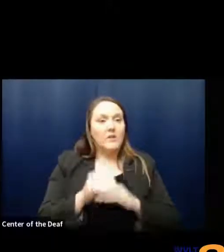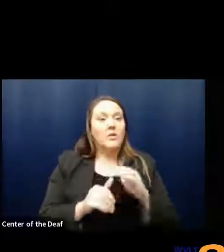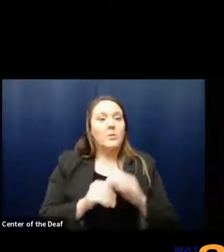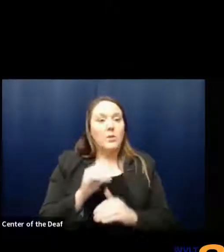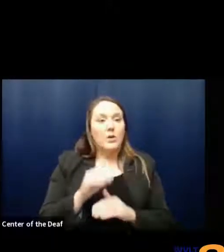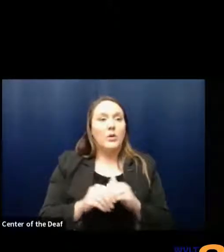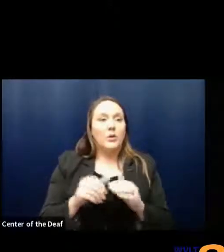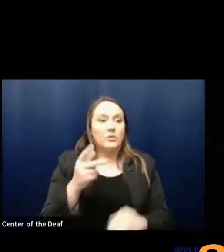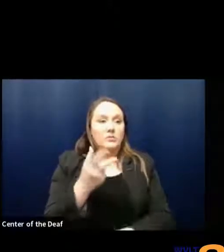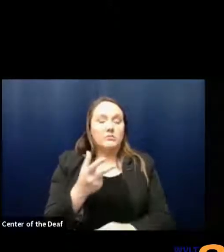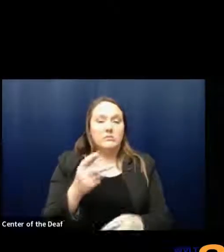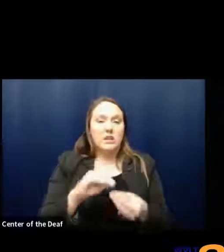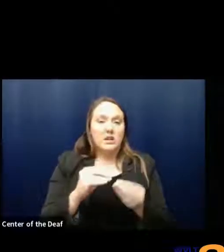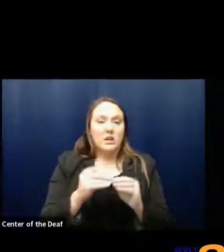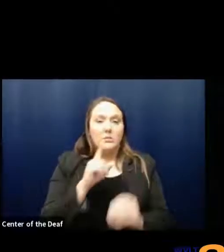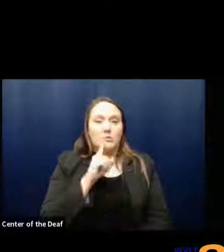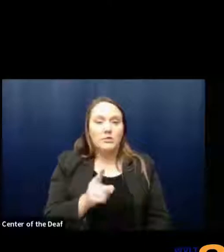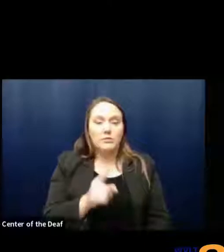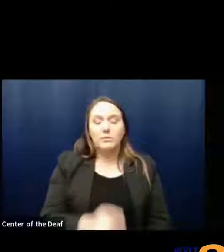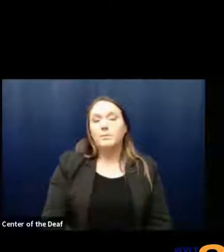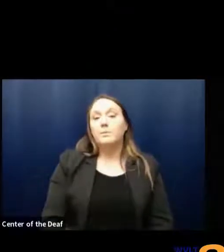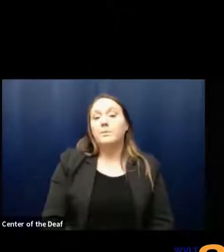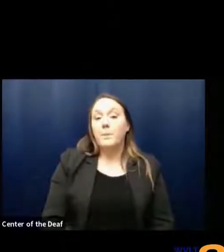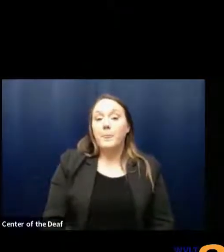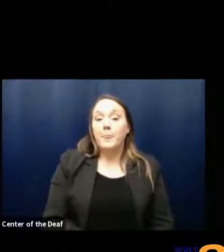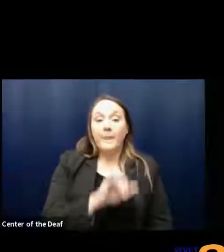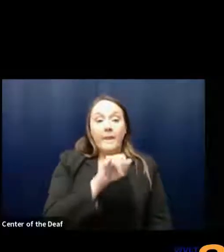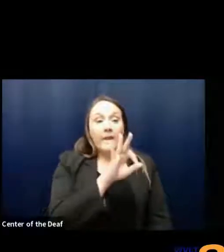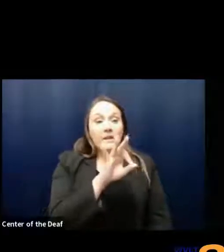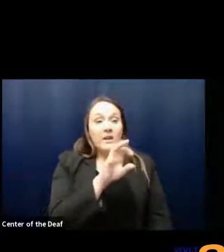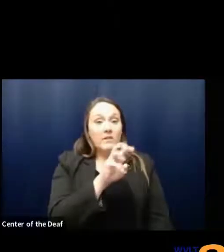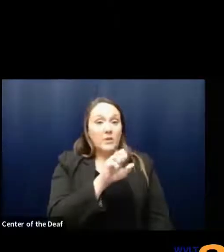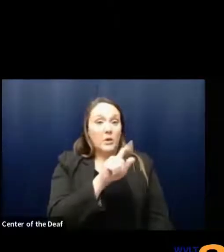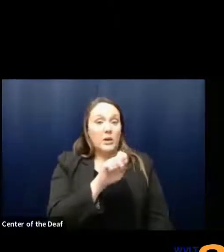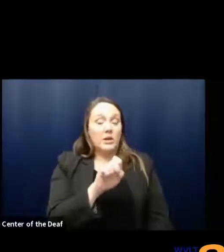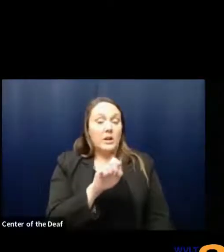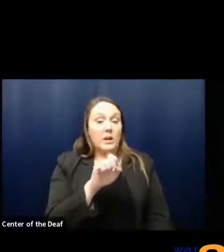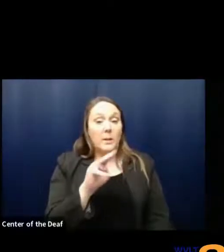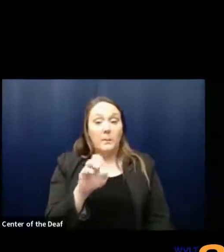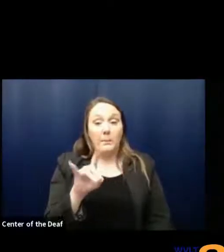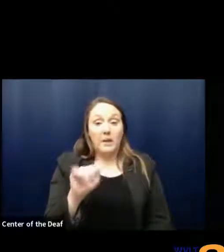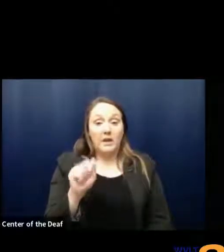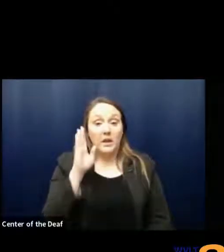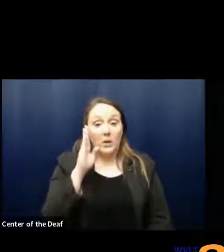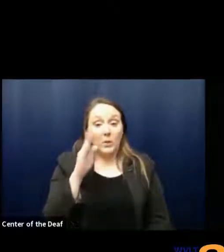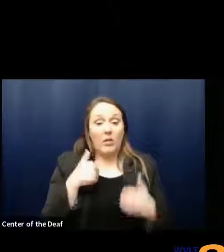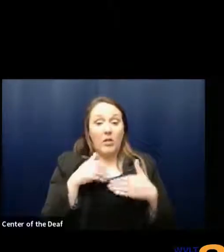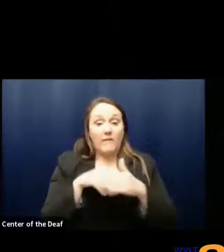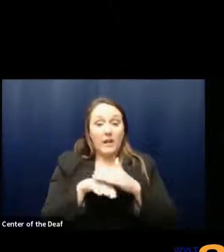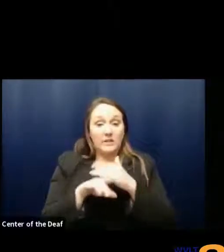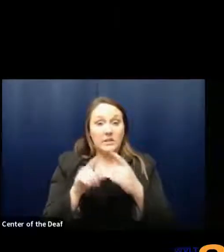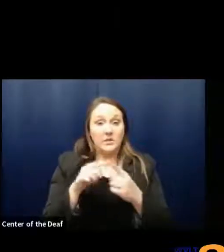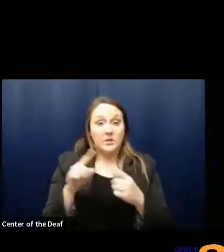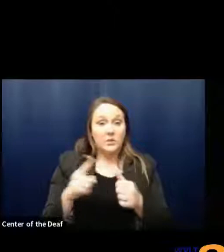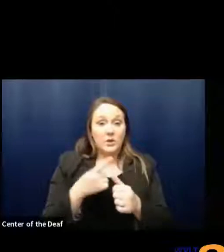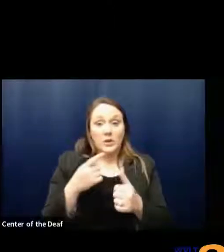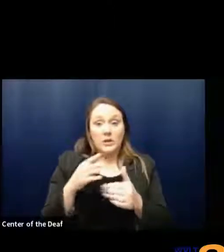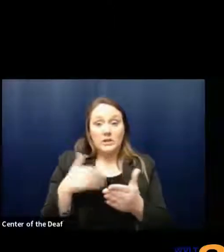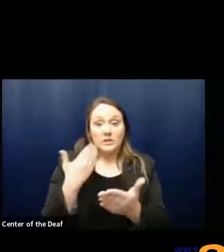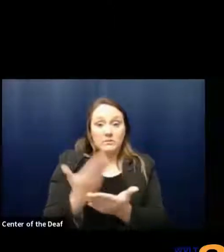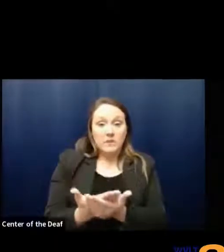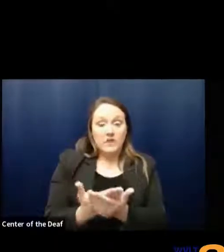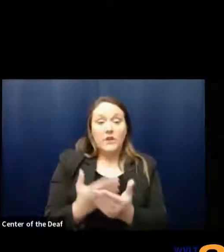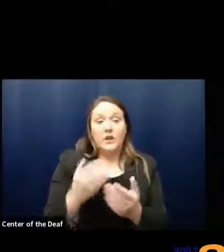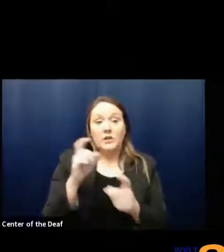have. From Jeff with WATE, will the media have access to the initial delivery / administration of the